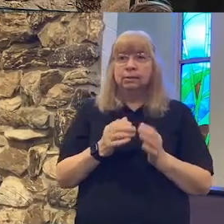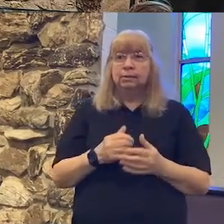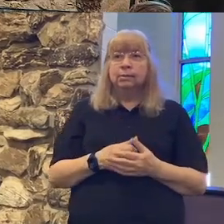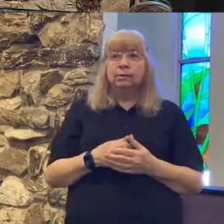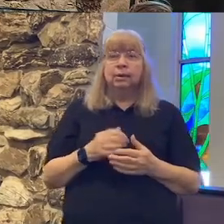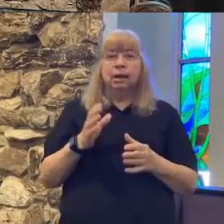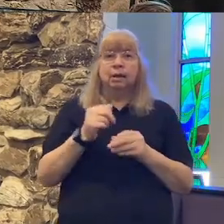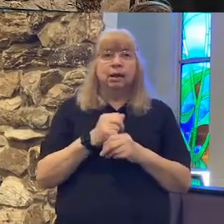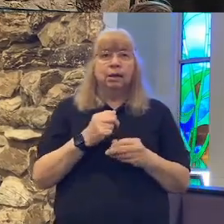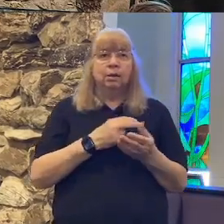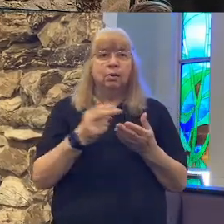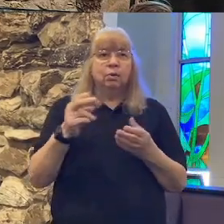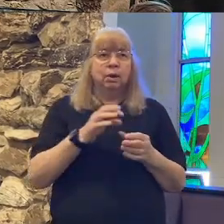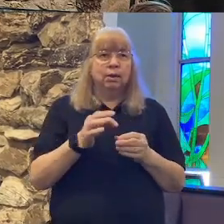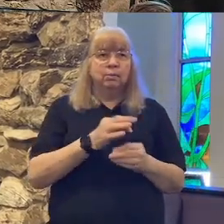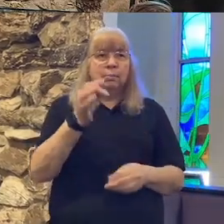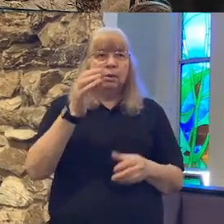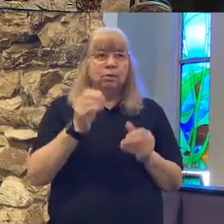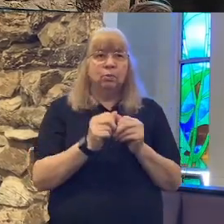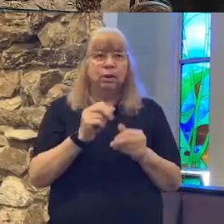asks. Take the Holy Spirit with you.